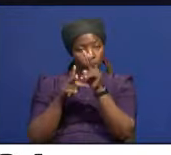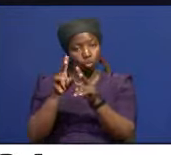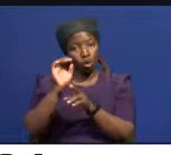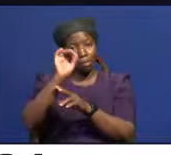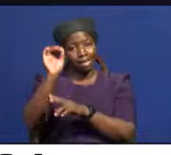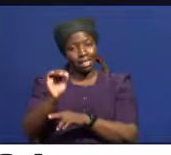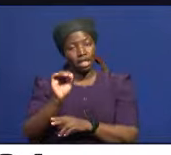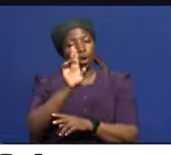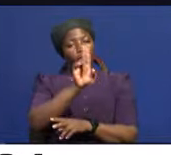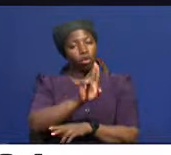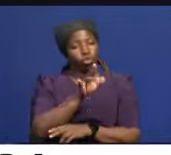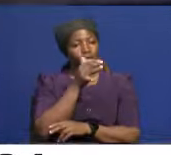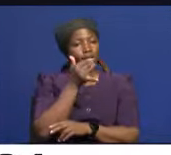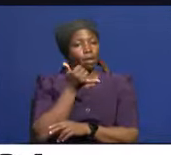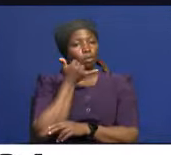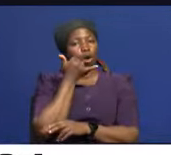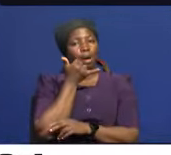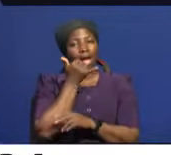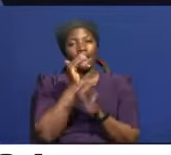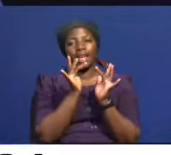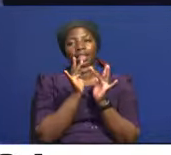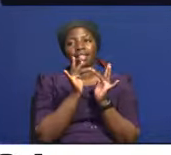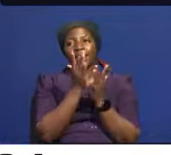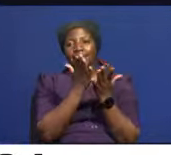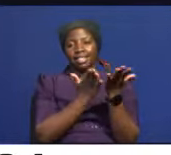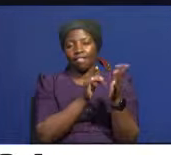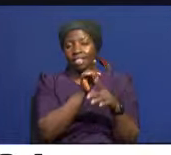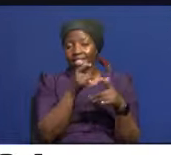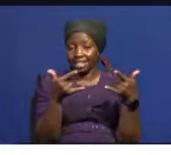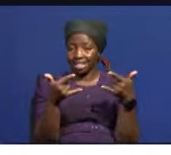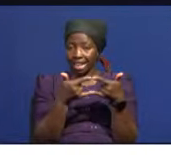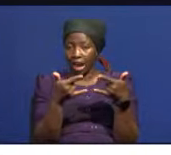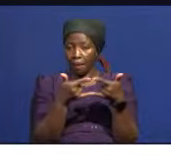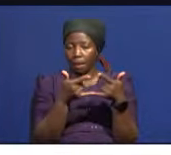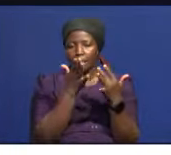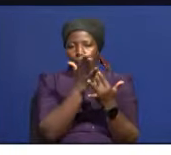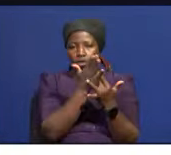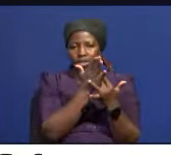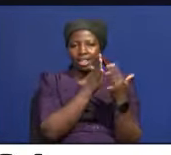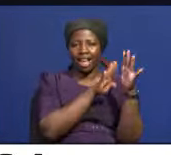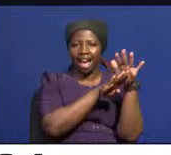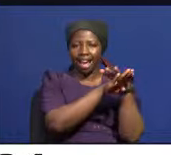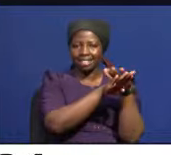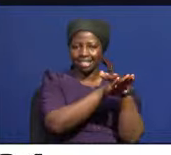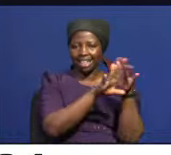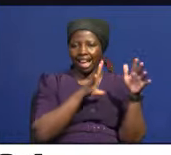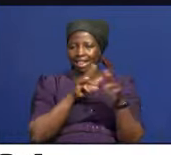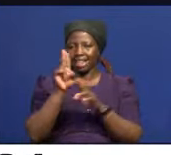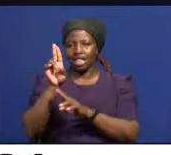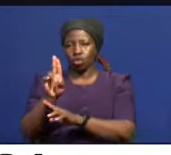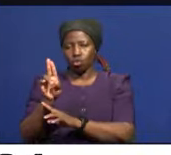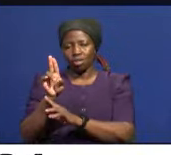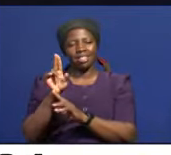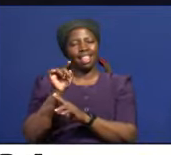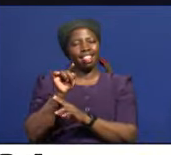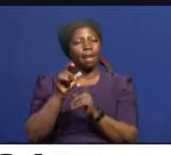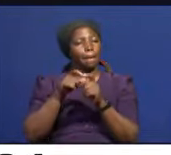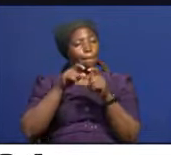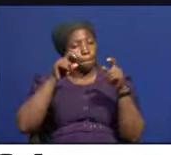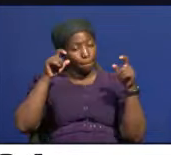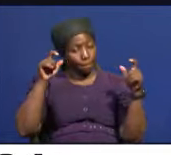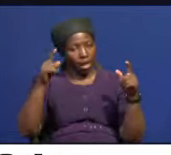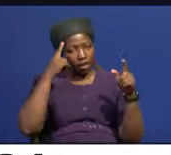using mobile internet services. This gap between coverage and usage is similarly large